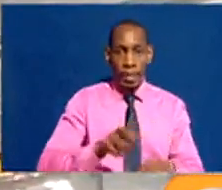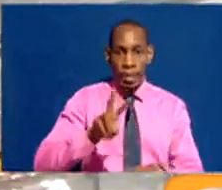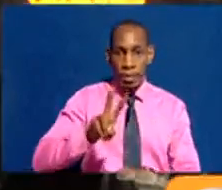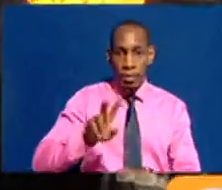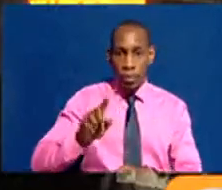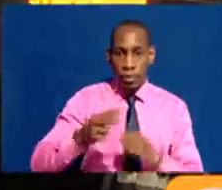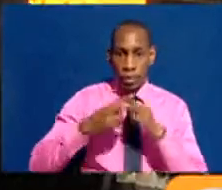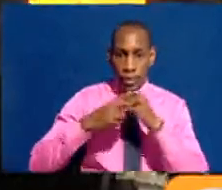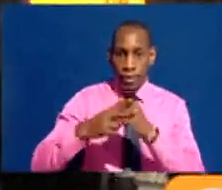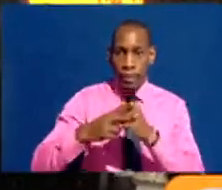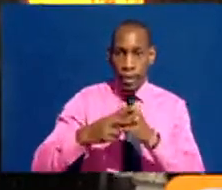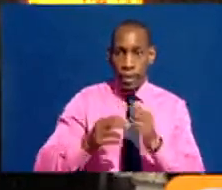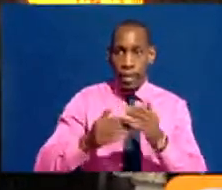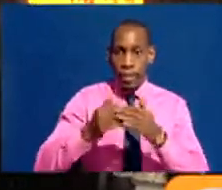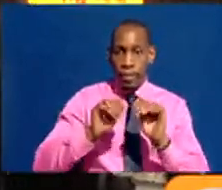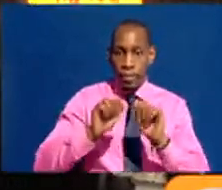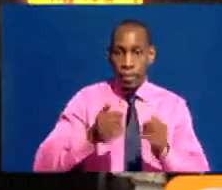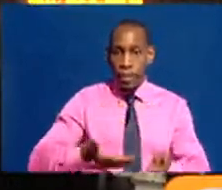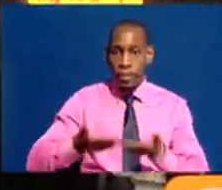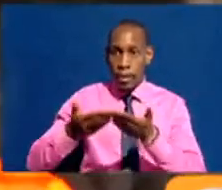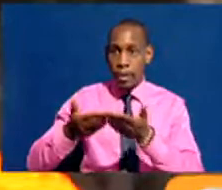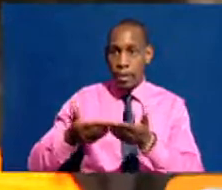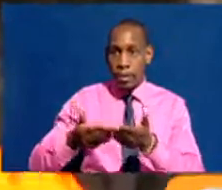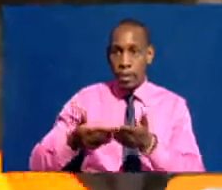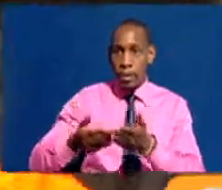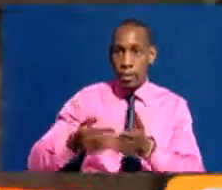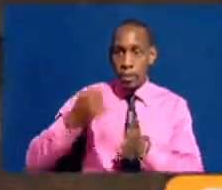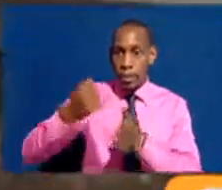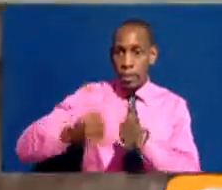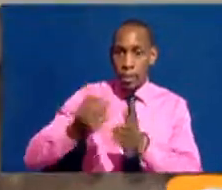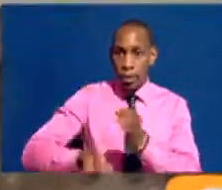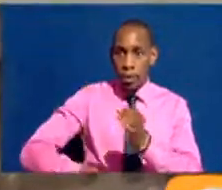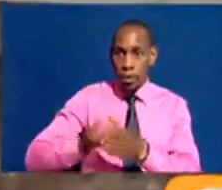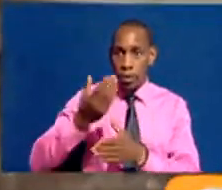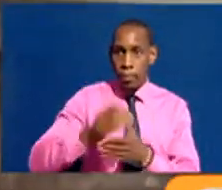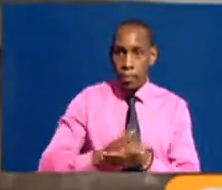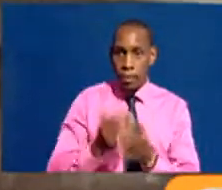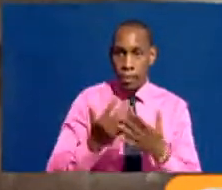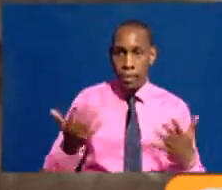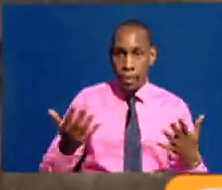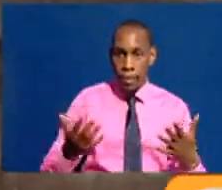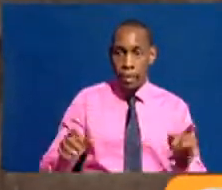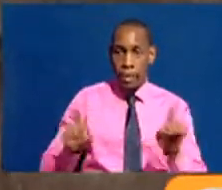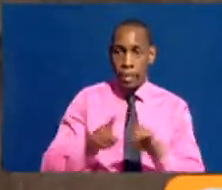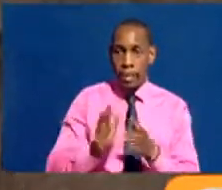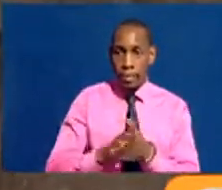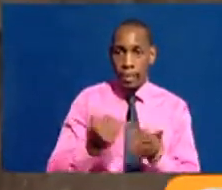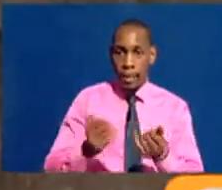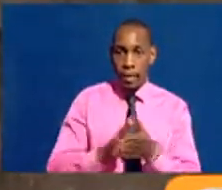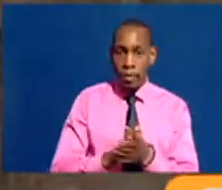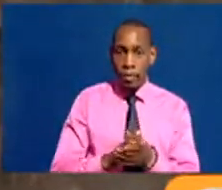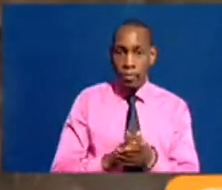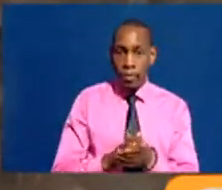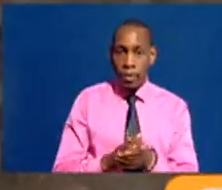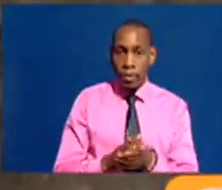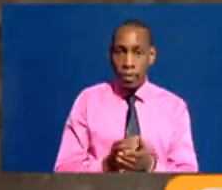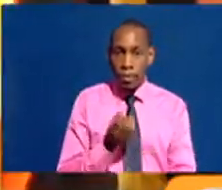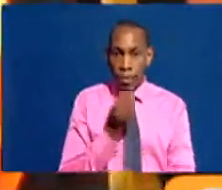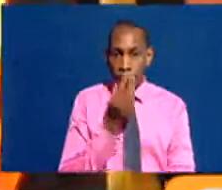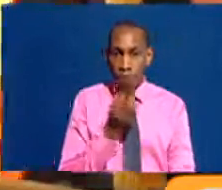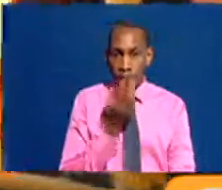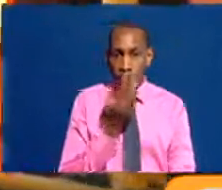2,700 before being taken to the rolling mill to produce this product that is taken through a cooling process to